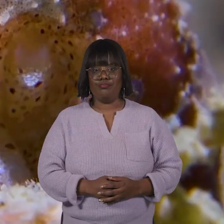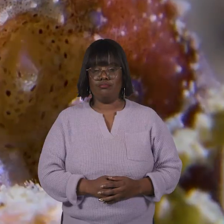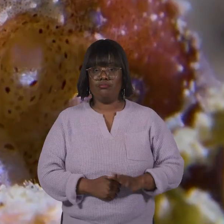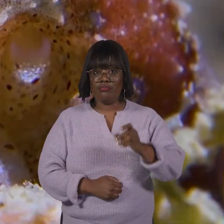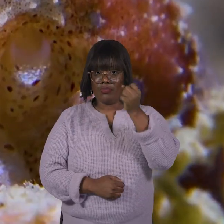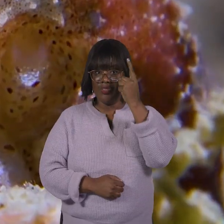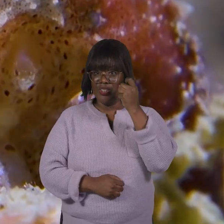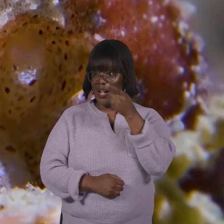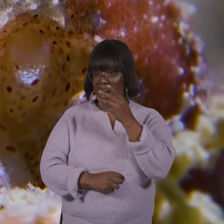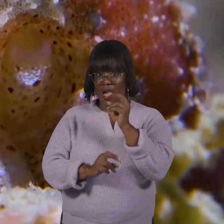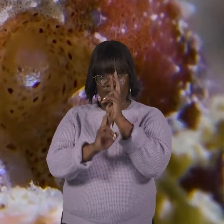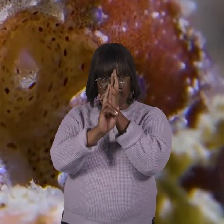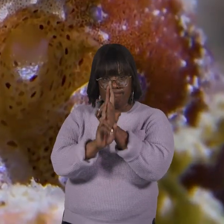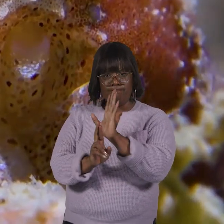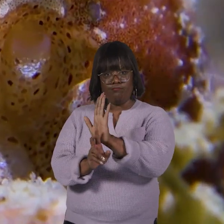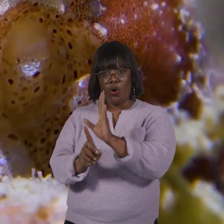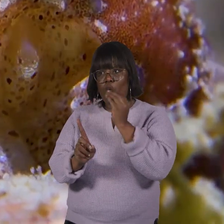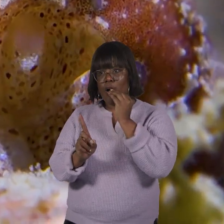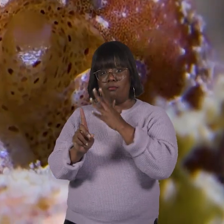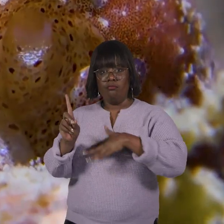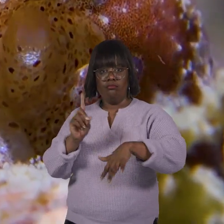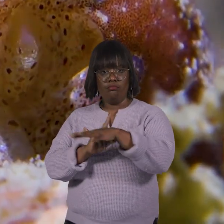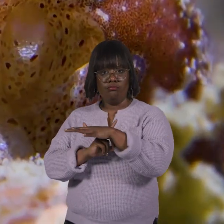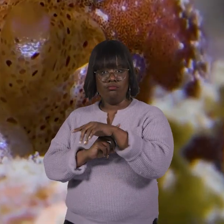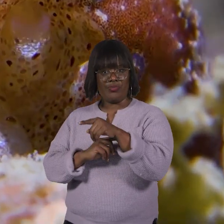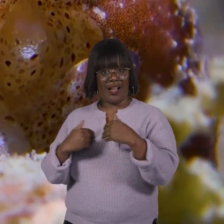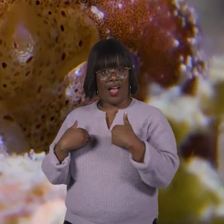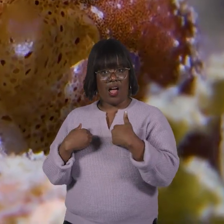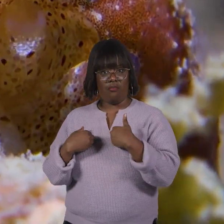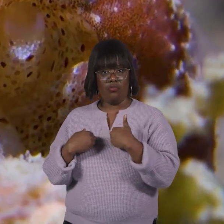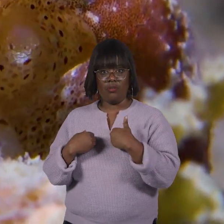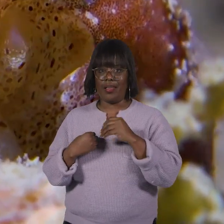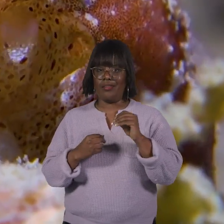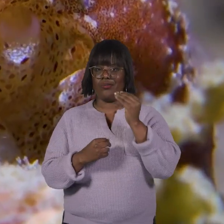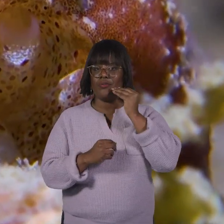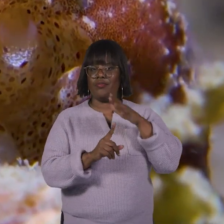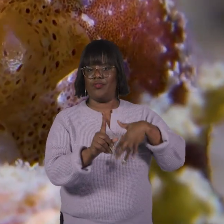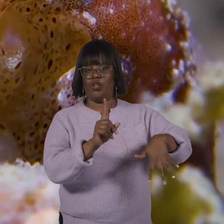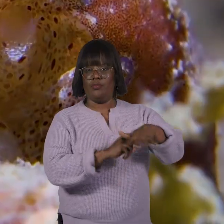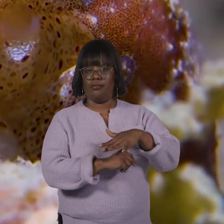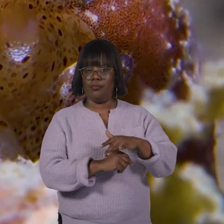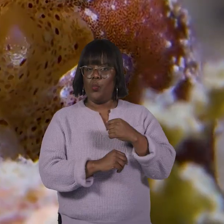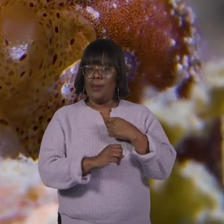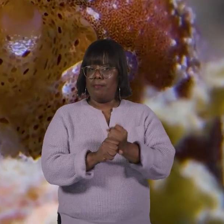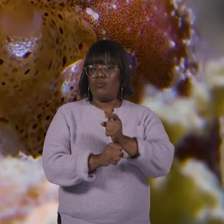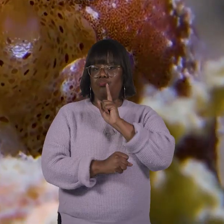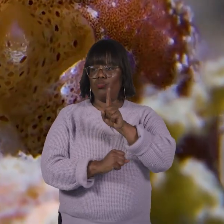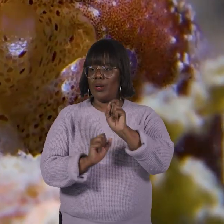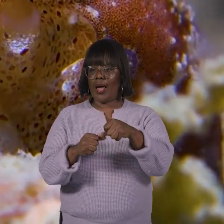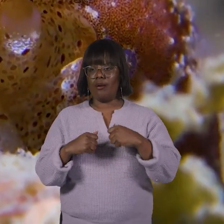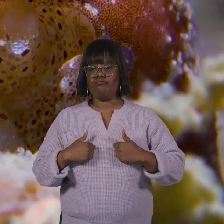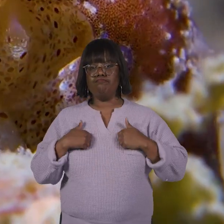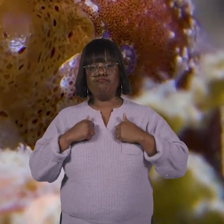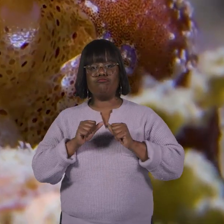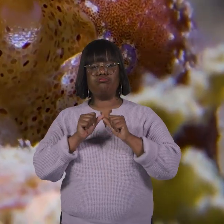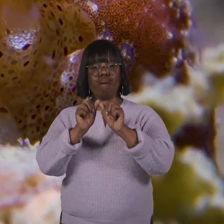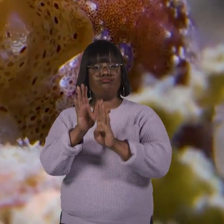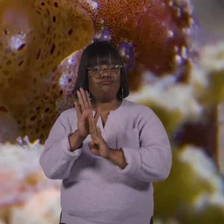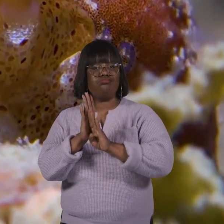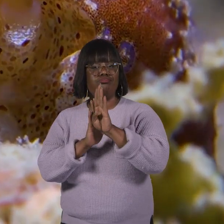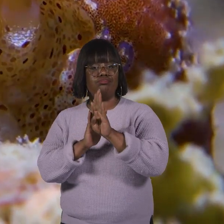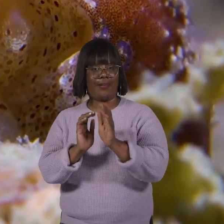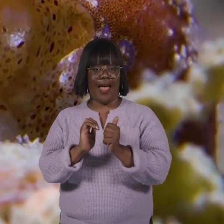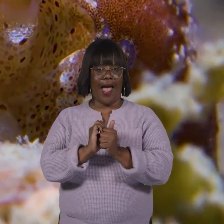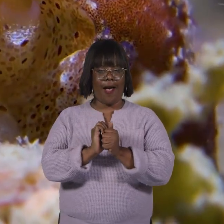understanding and respecting these incredible marine animals and their environment, we can help ensure that they continue to thrive and